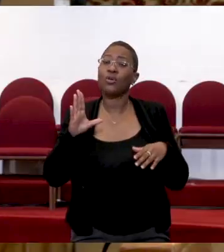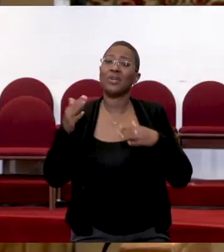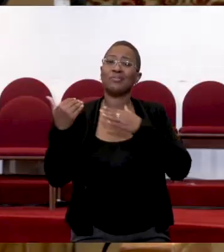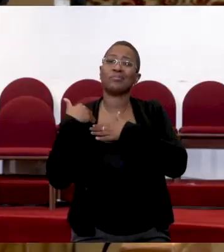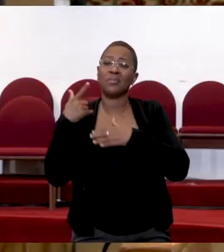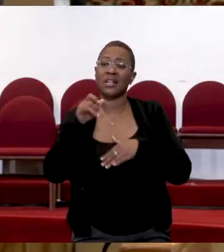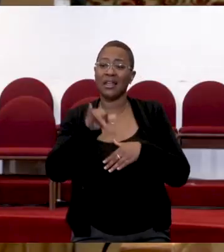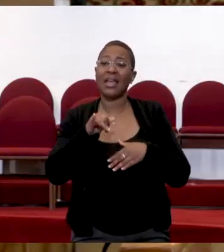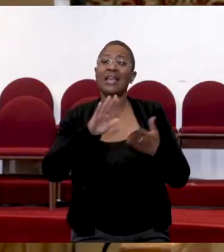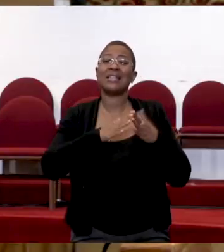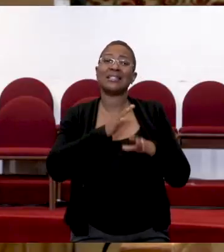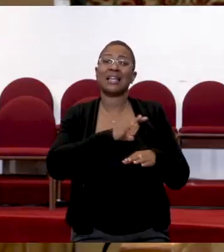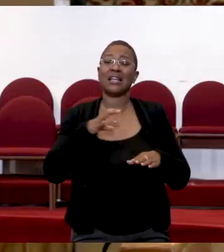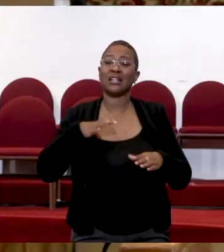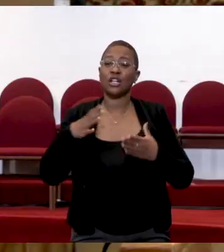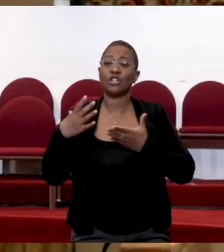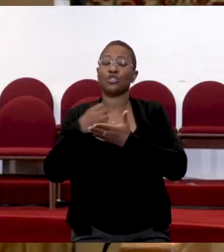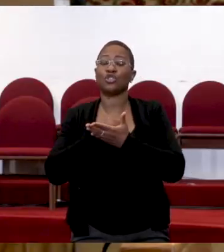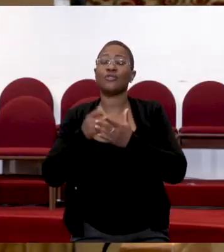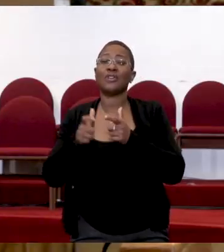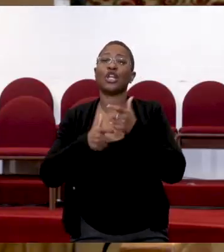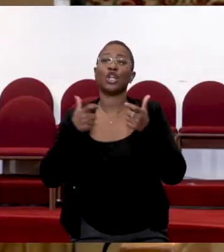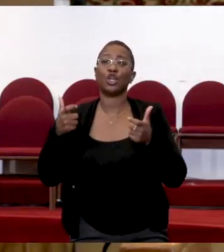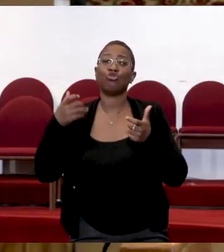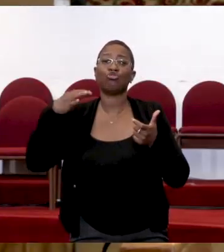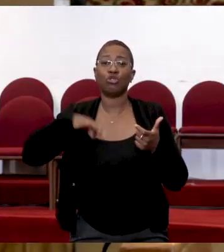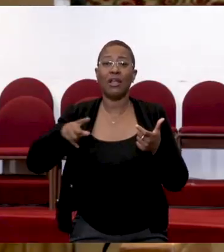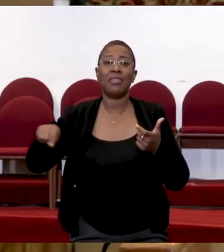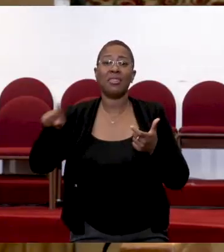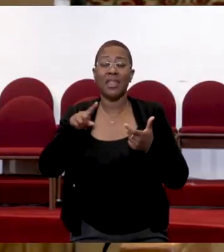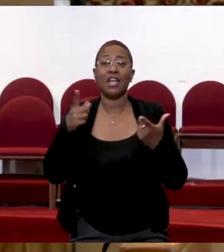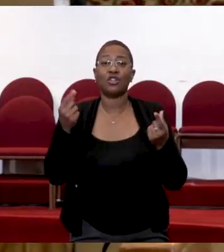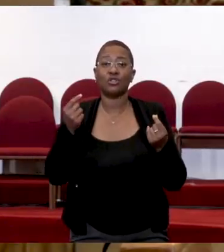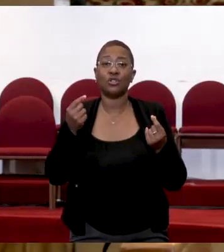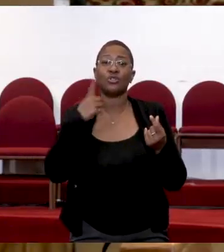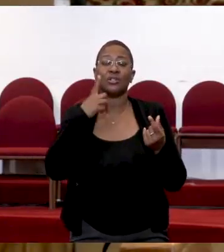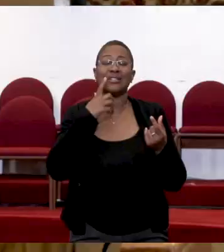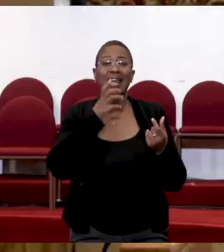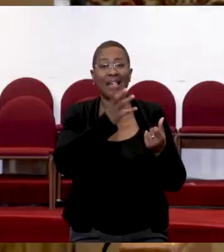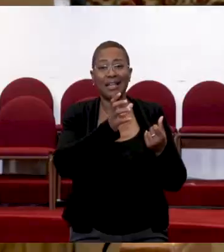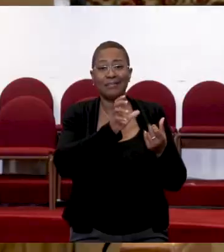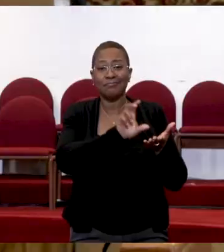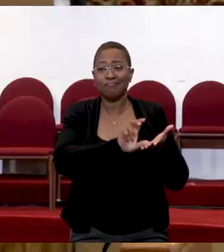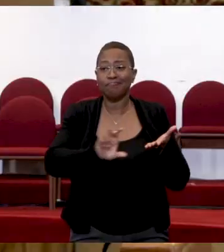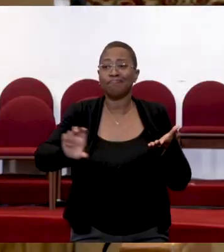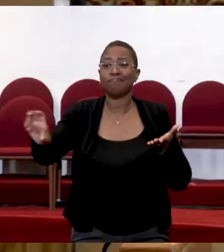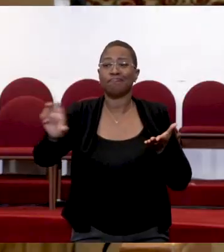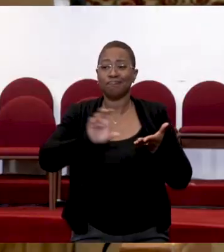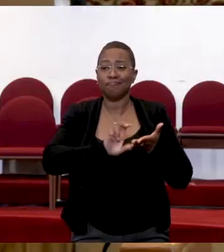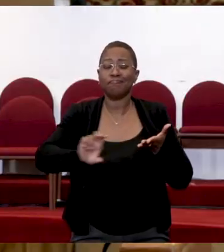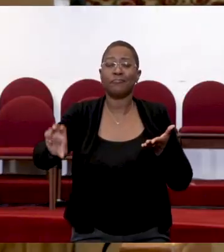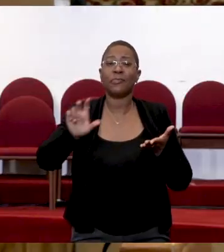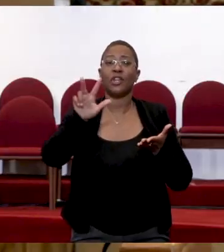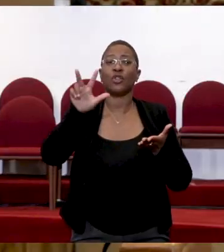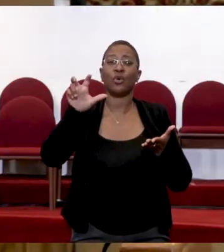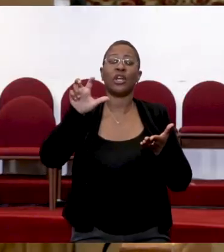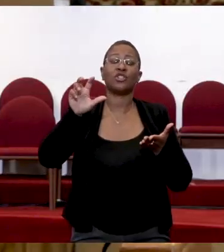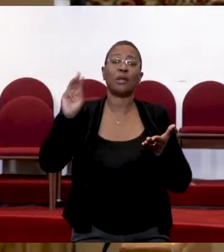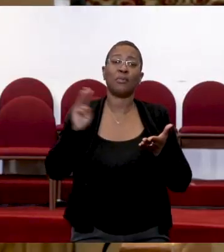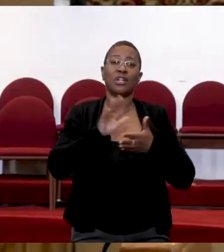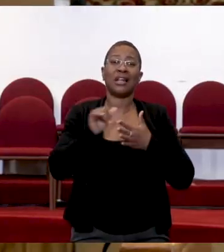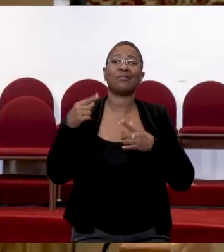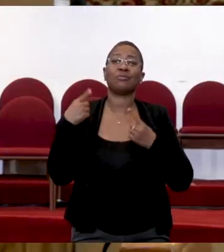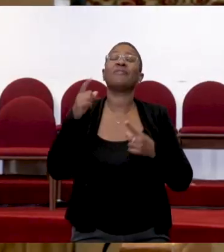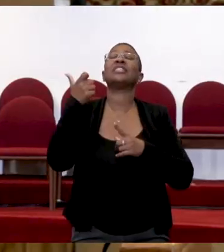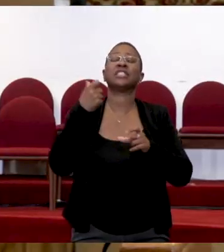Council deserves enormous credit. They set aside $300 million over 10